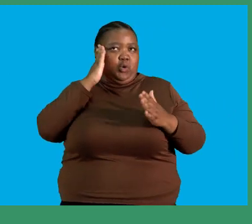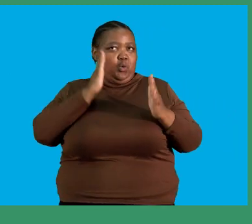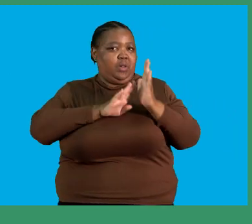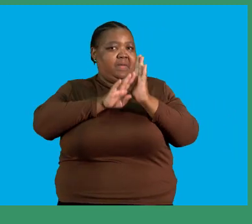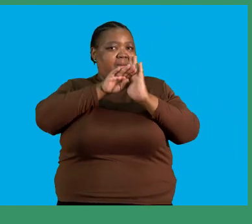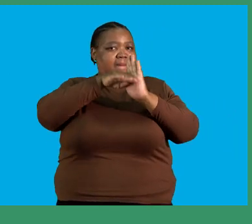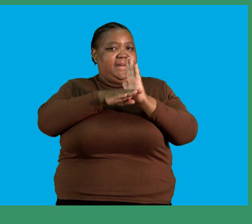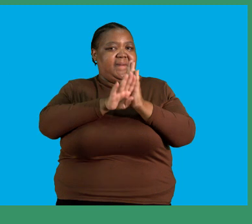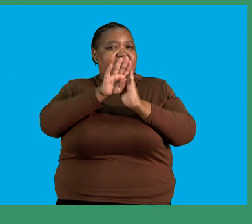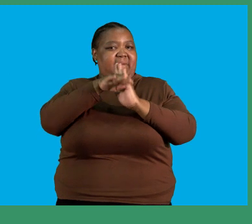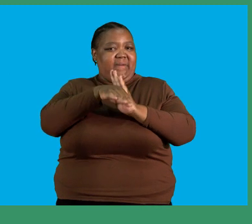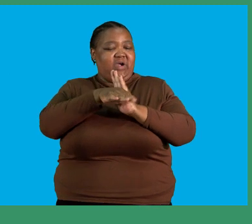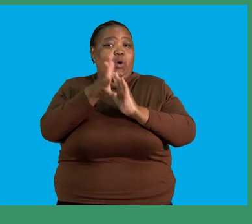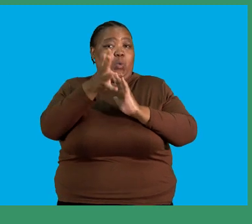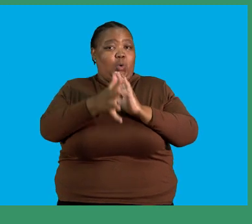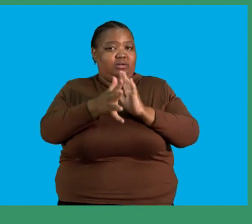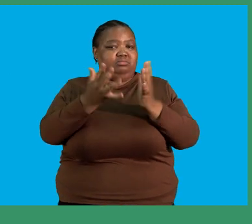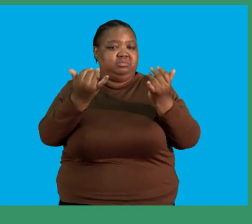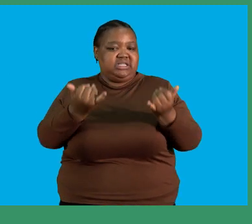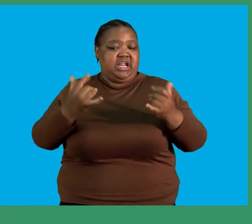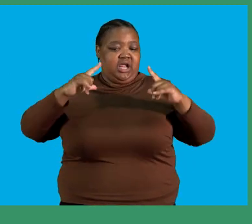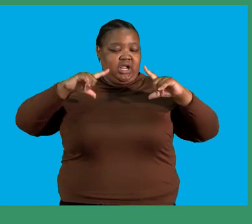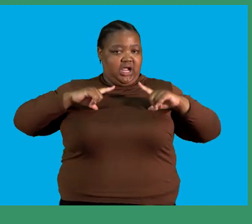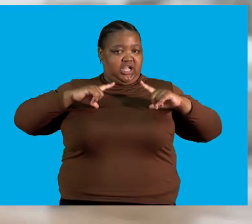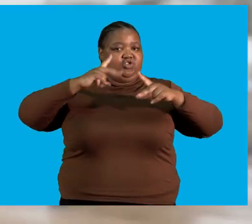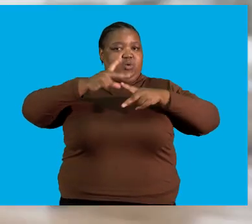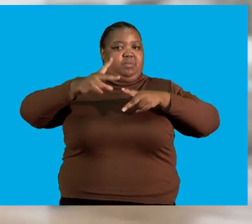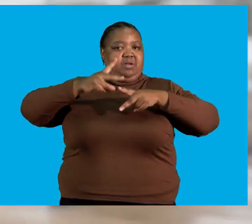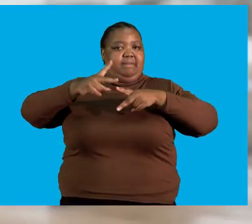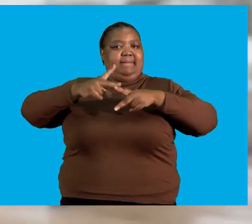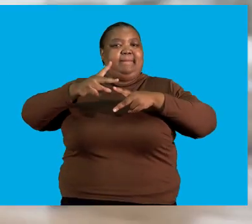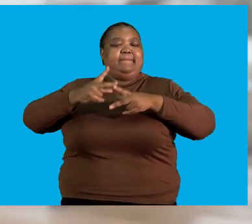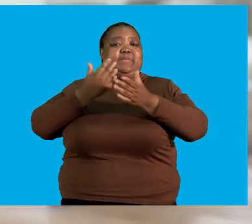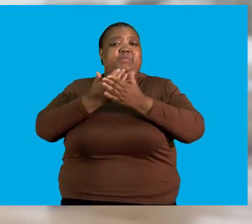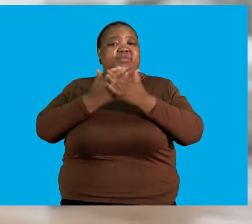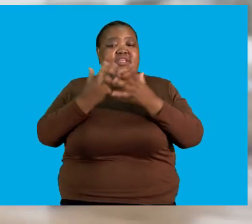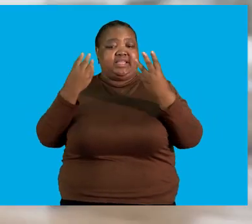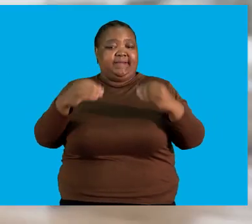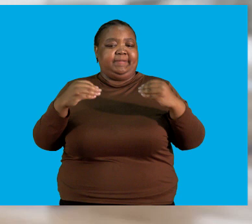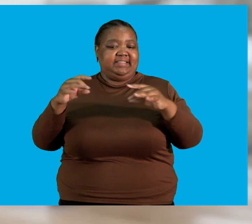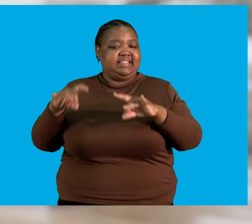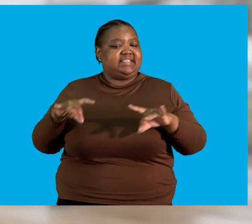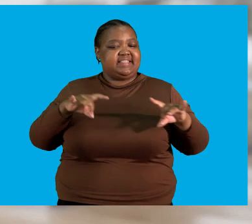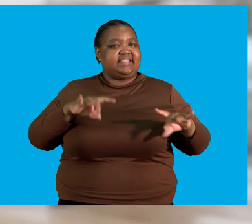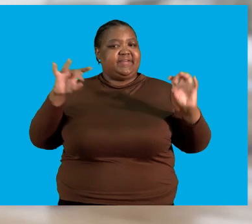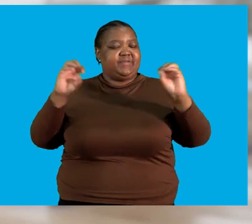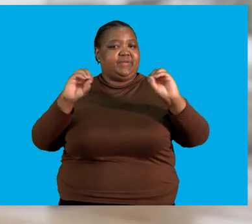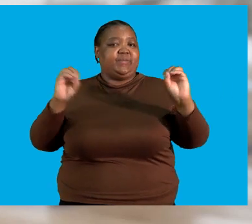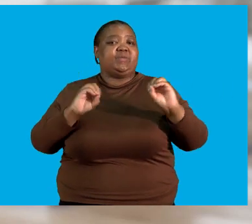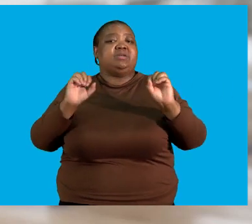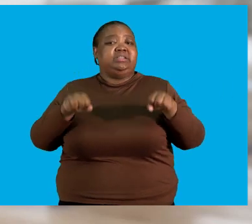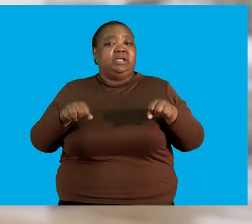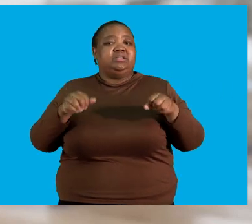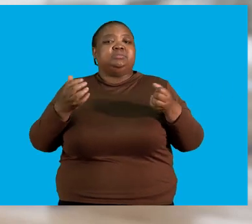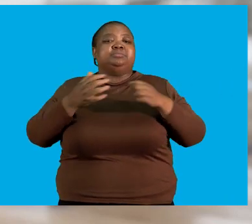if I know that there's going to be inflation in the next 2 weeks, I am able to prepare in advance so that my business